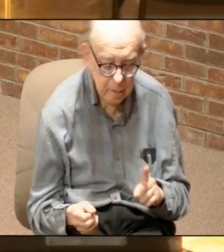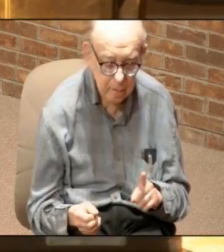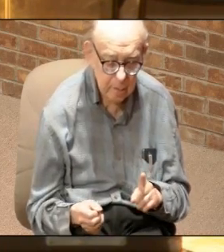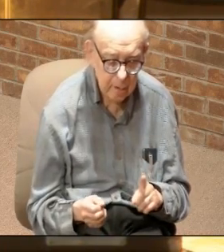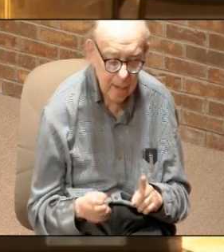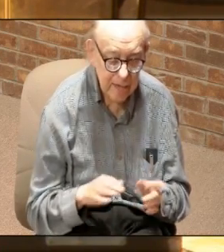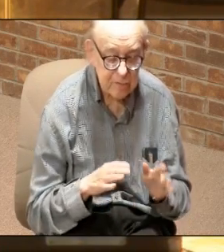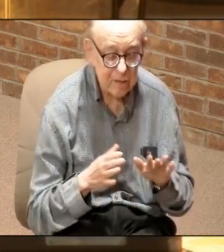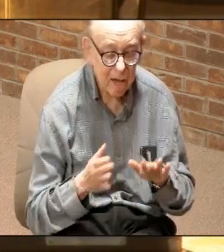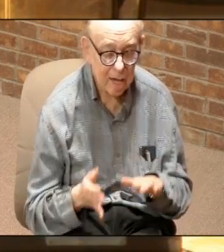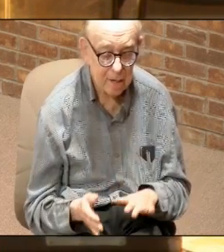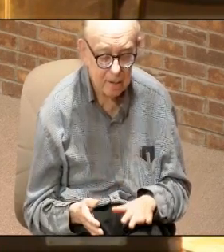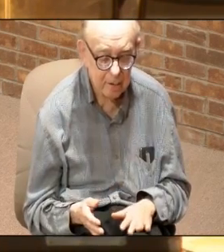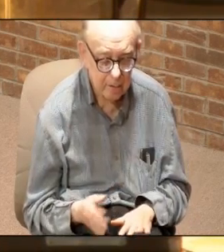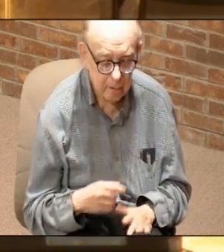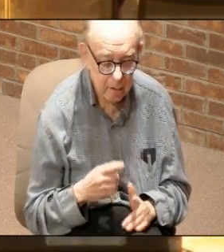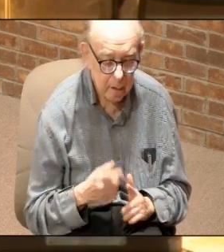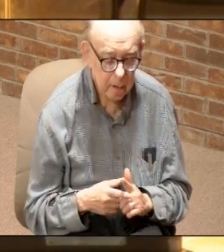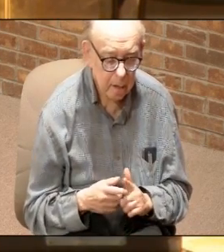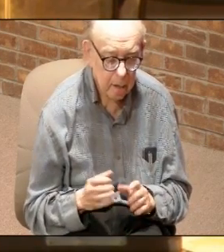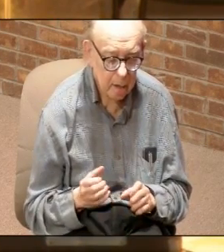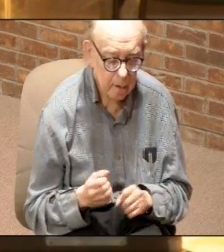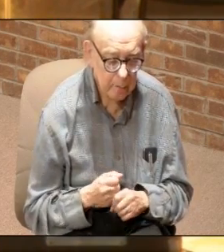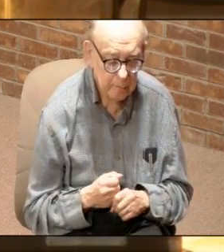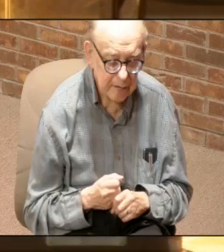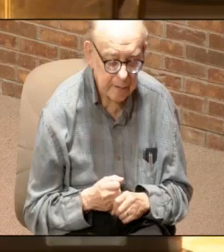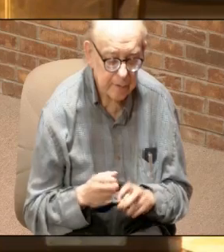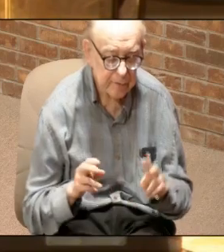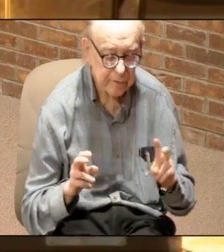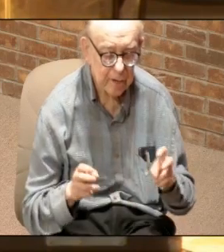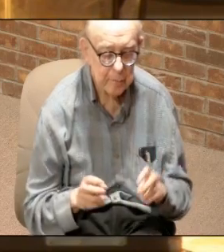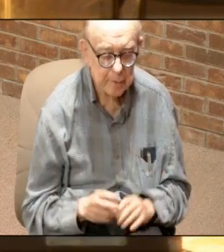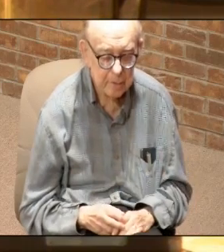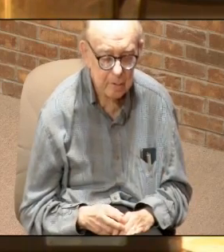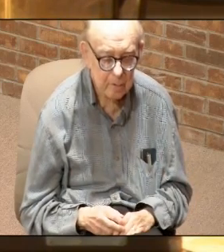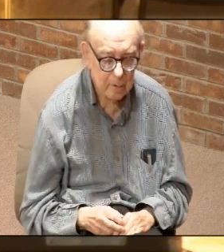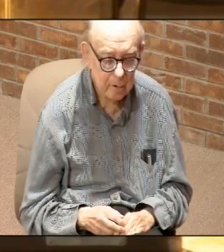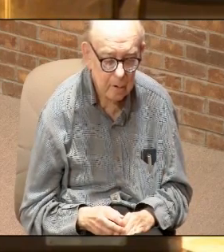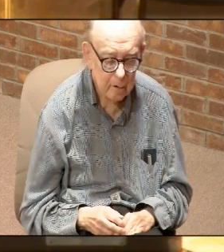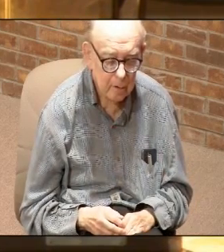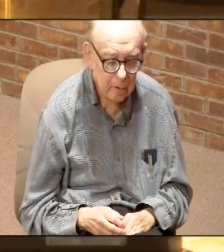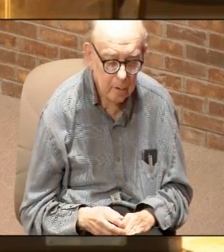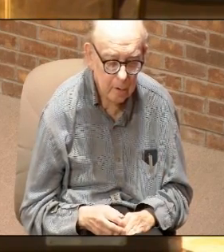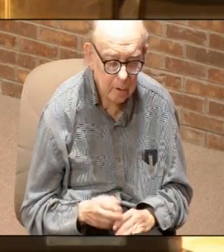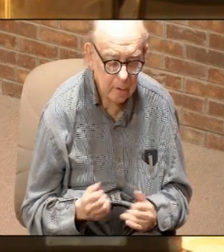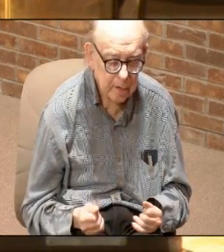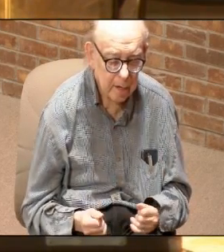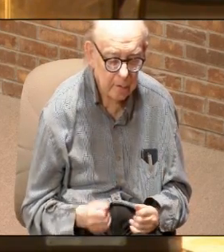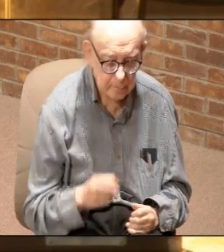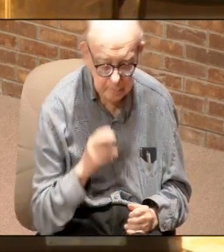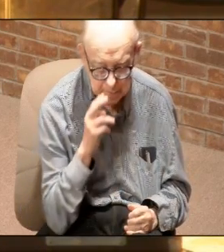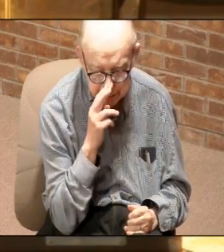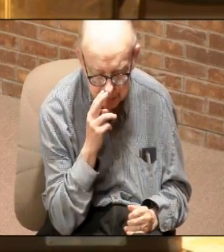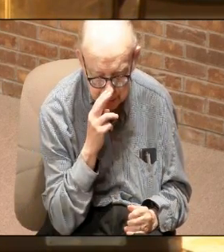and died. And then he made this statement. Now just pretend